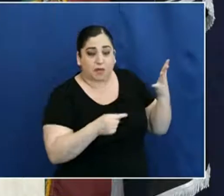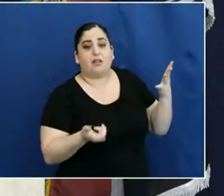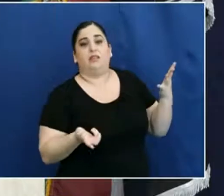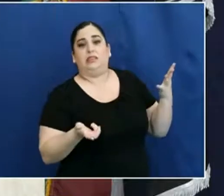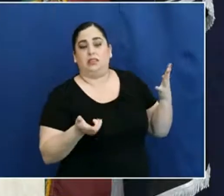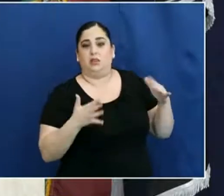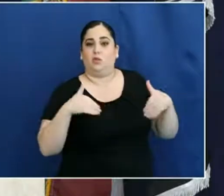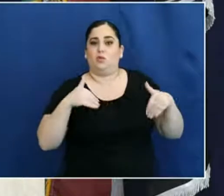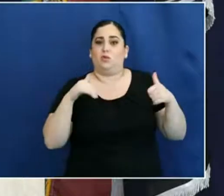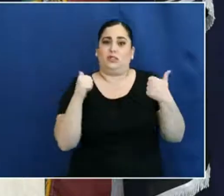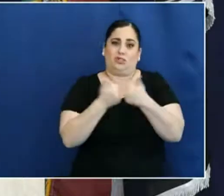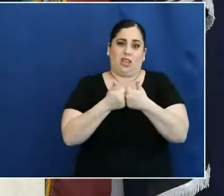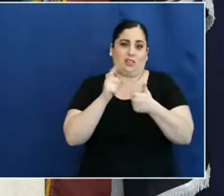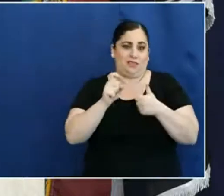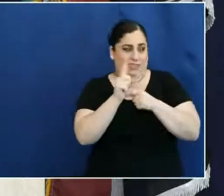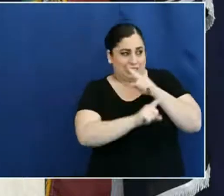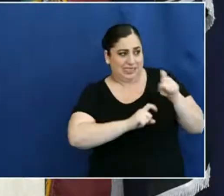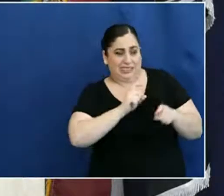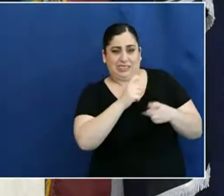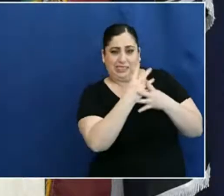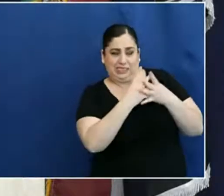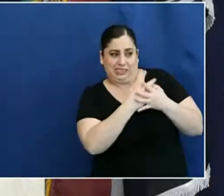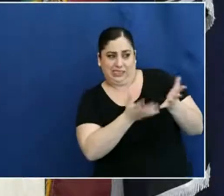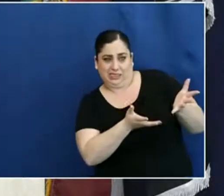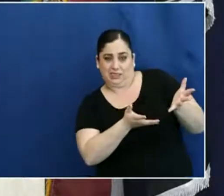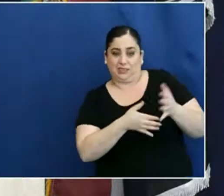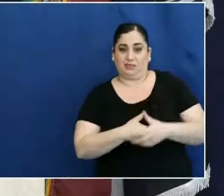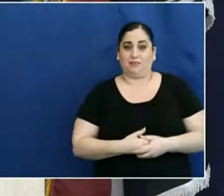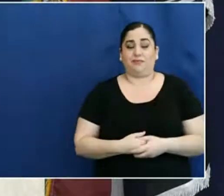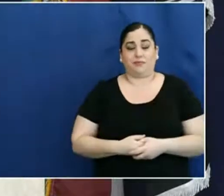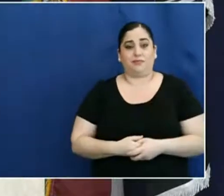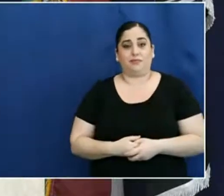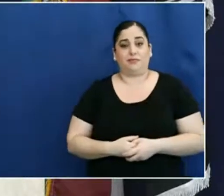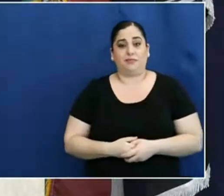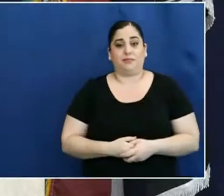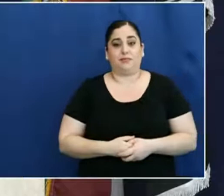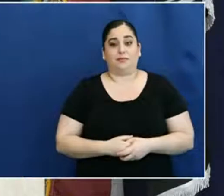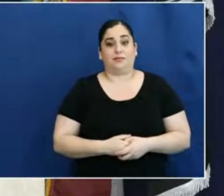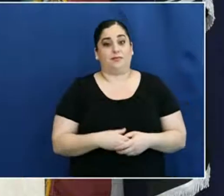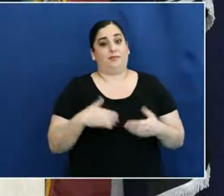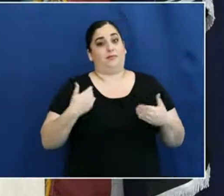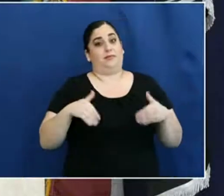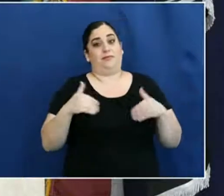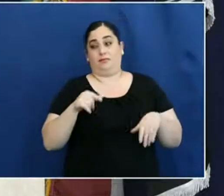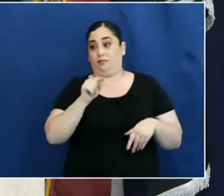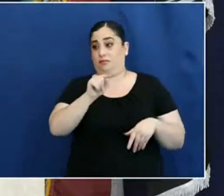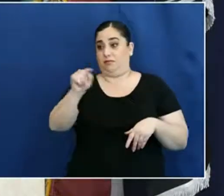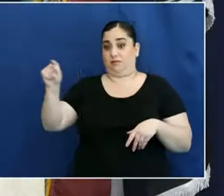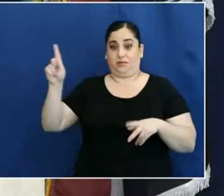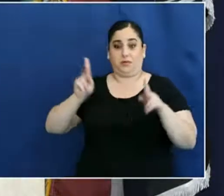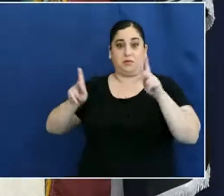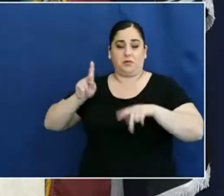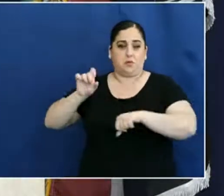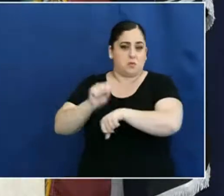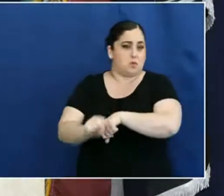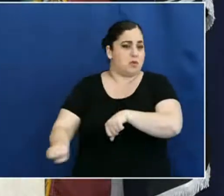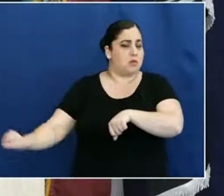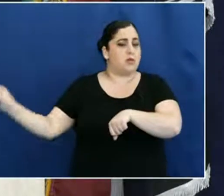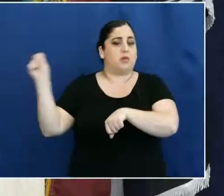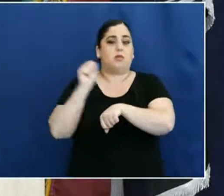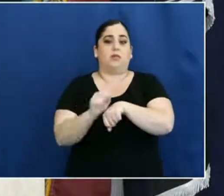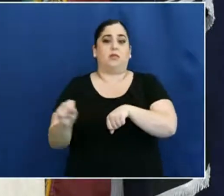homebound senior, while we're increasing the speed at which we can do this, is working to do everything possible to ensure that caregiver in the home has been